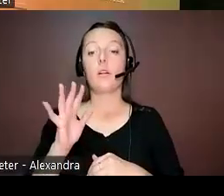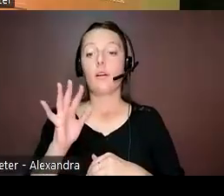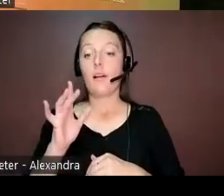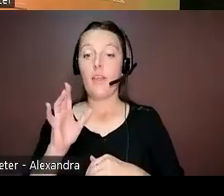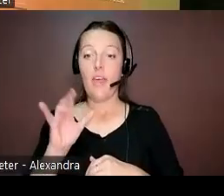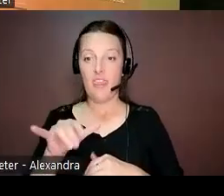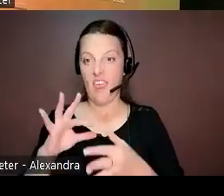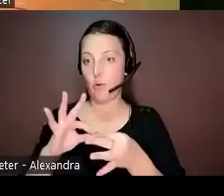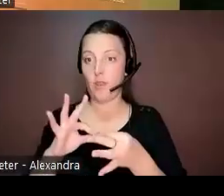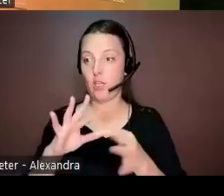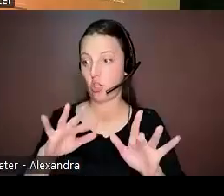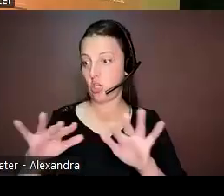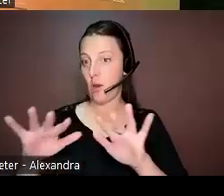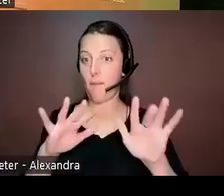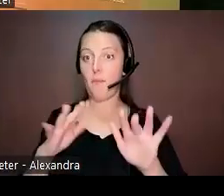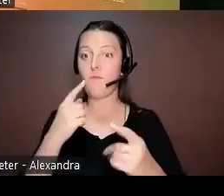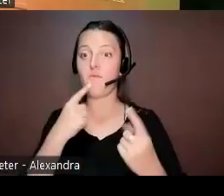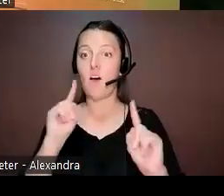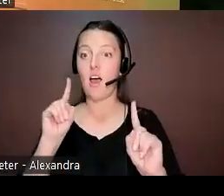was asked to give a talk.